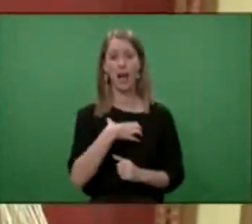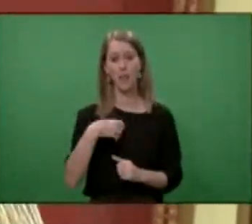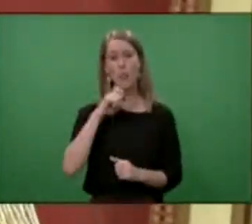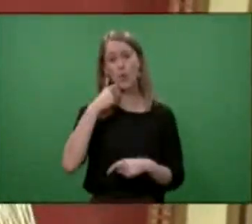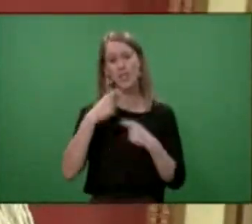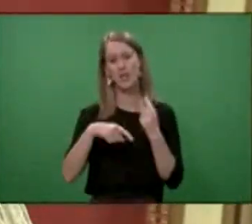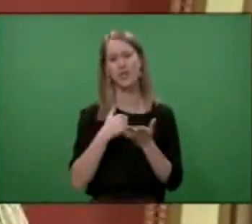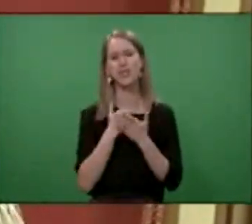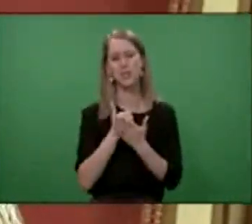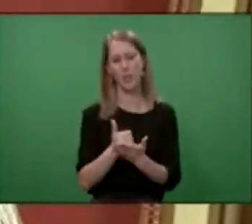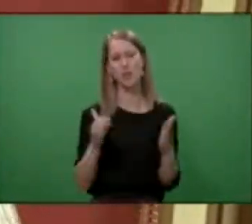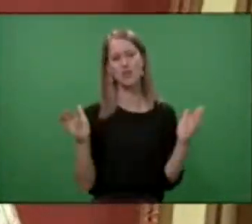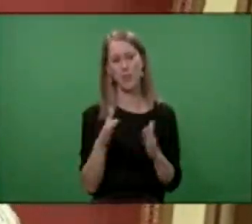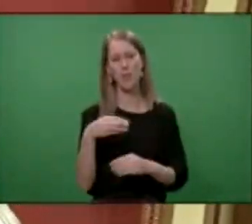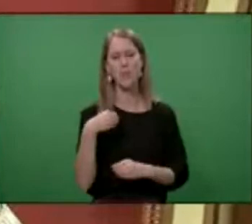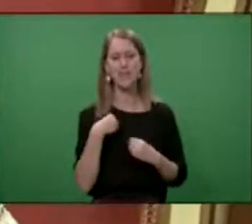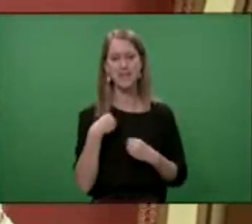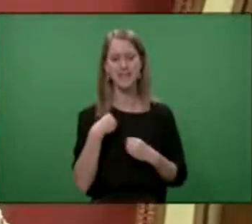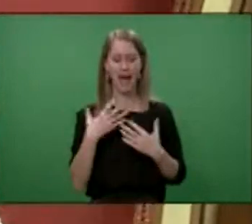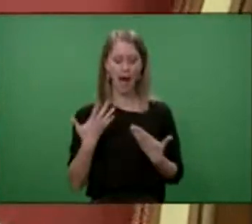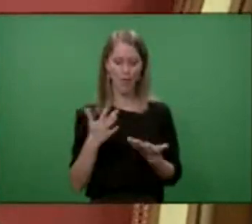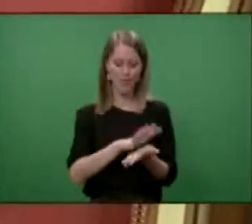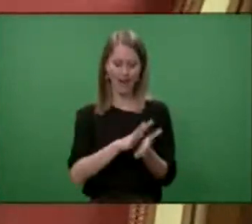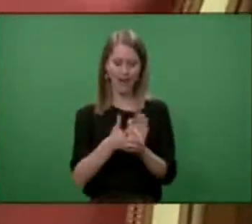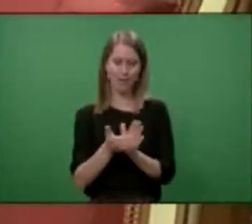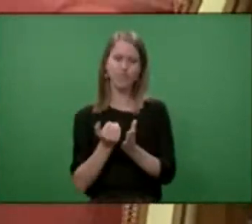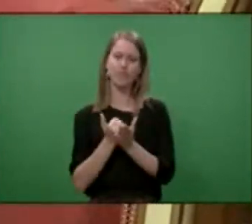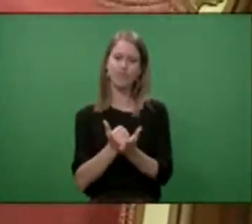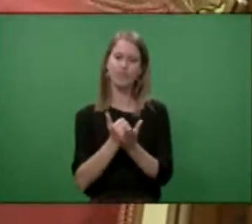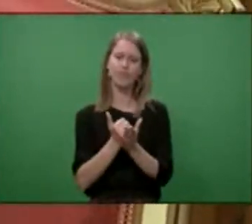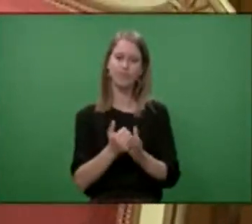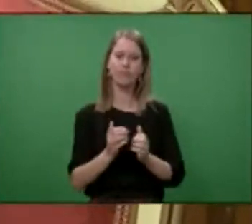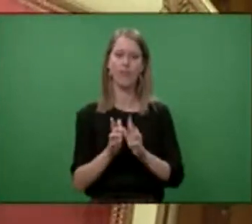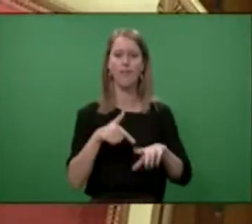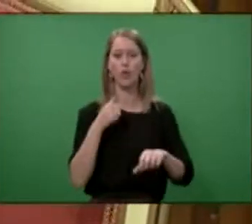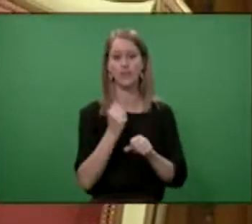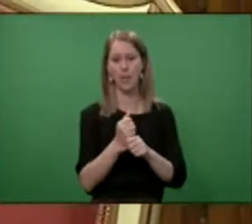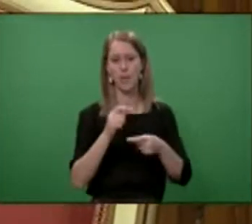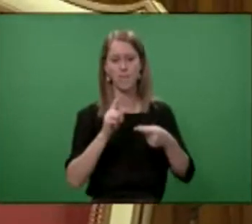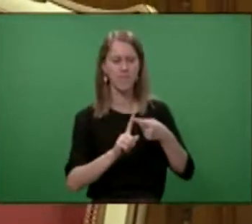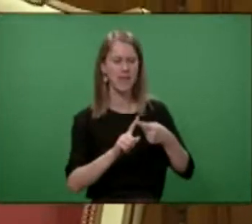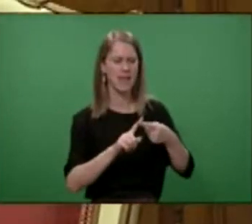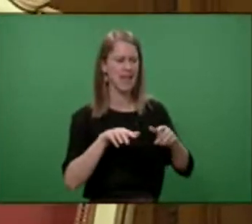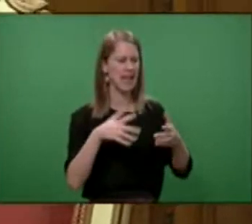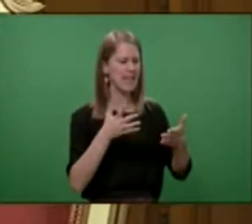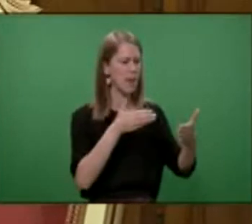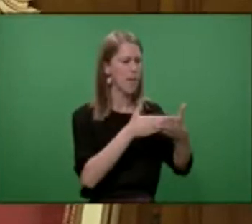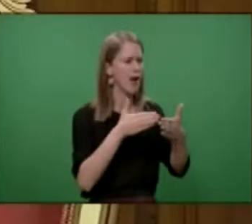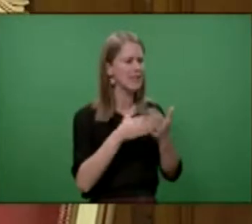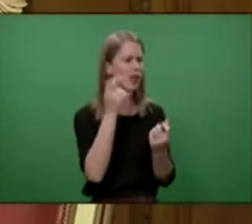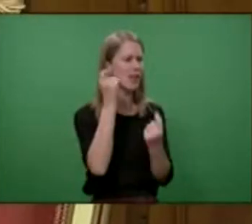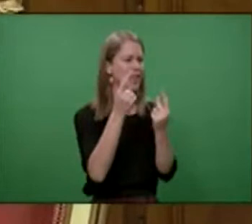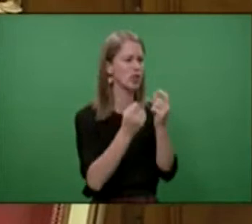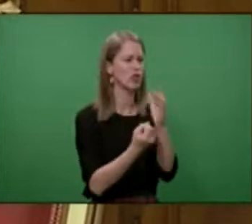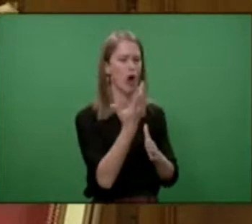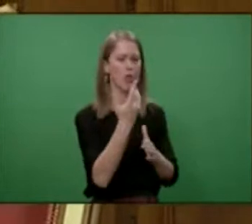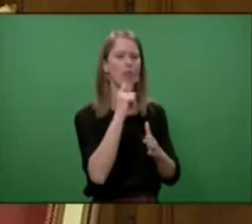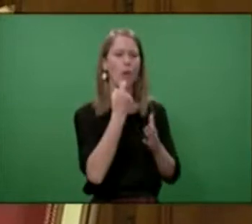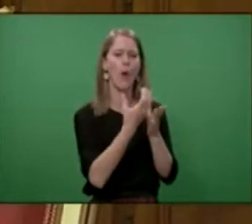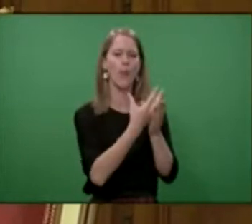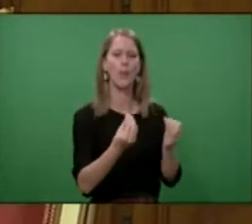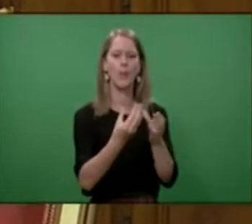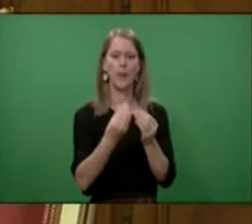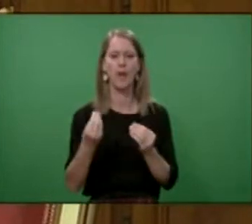support small businesses with practical support. That will include tackling barriers to innovation and growth as identified by the Small